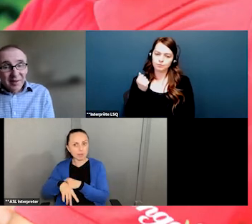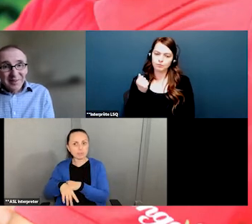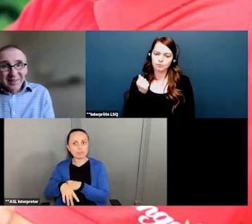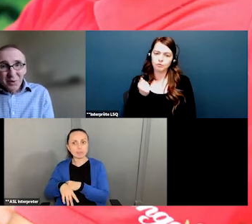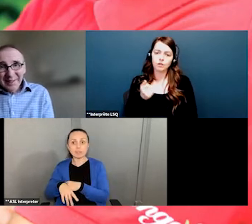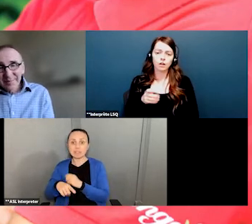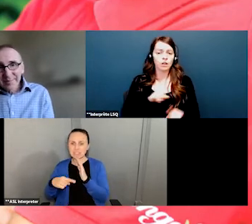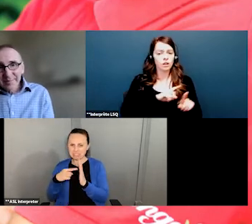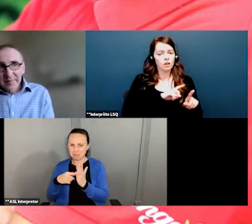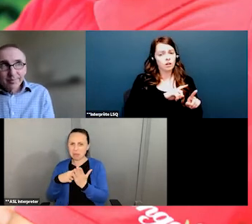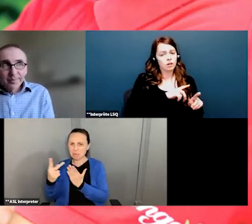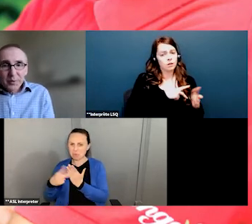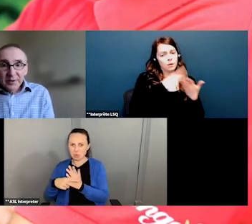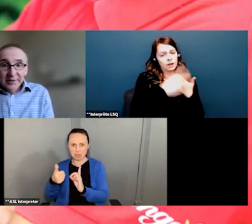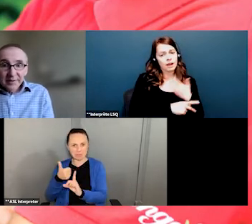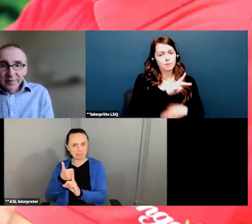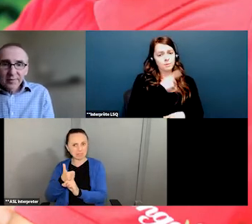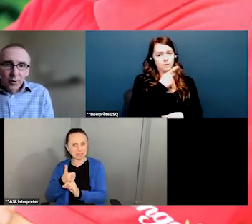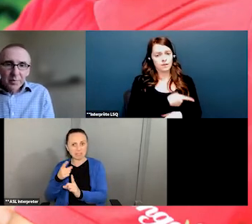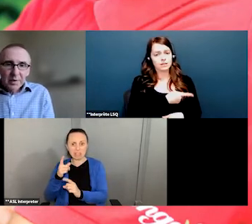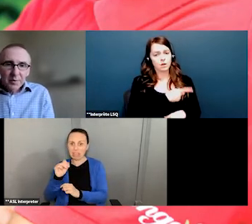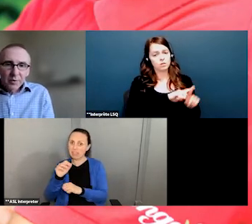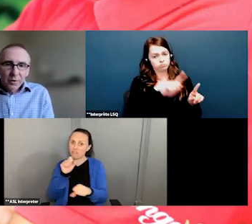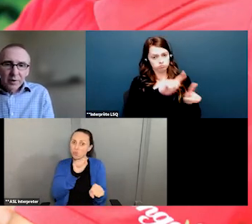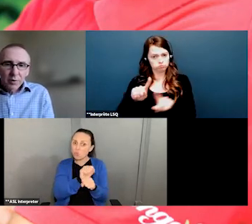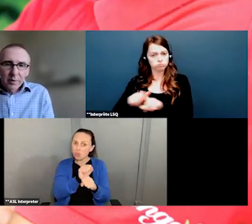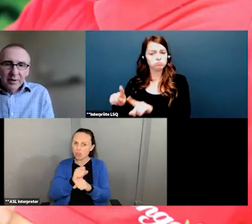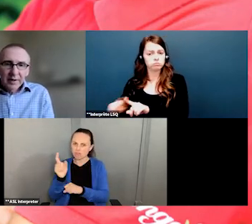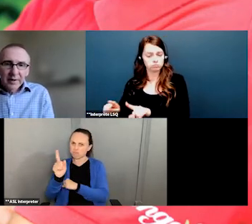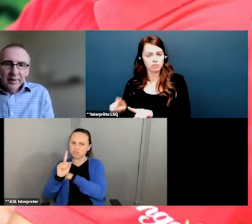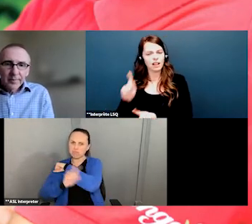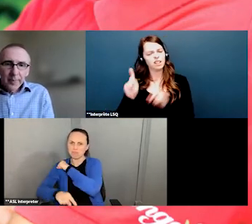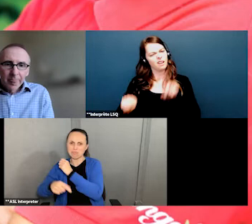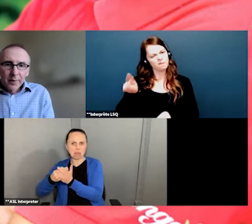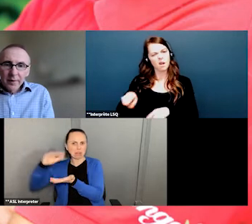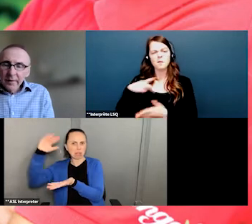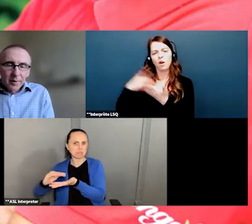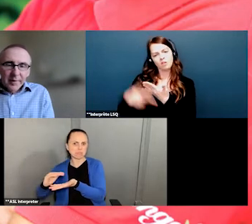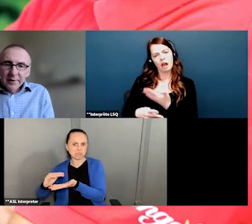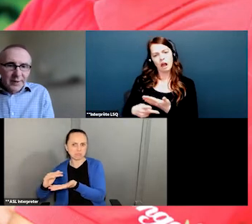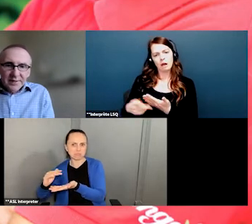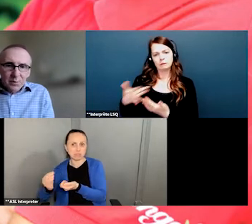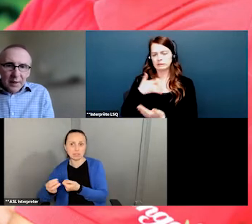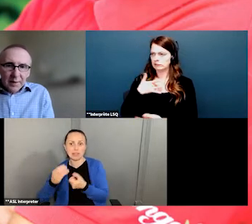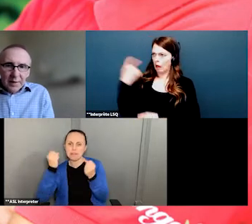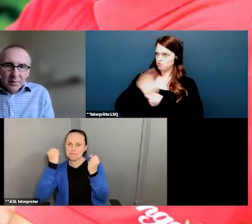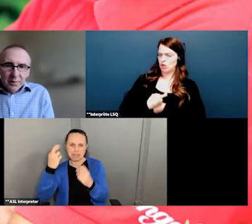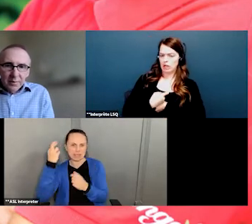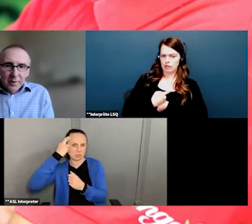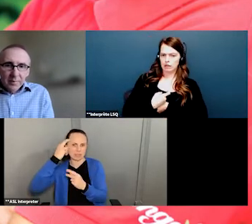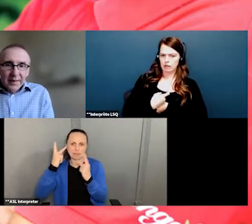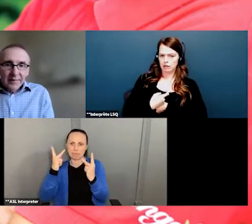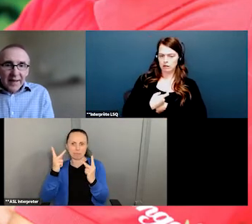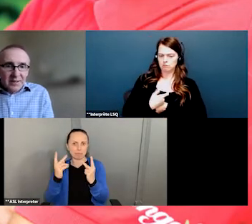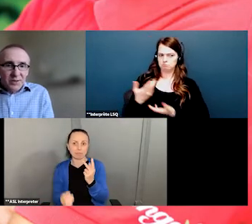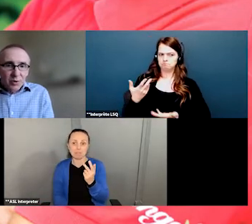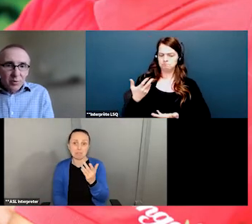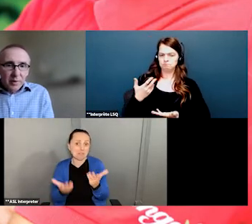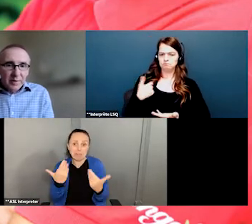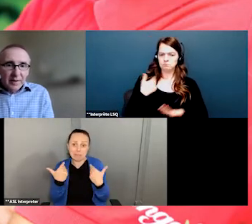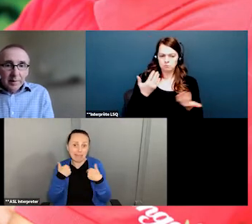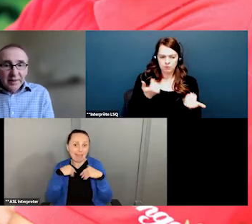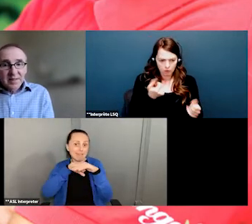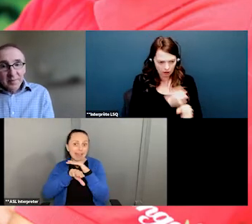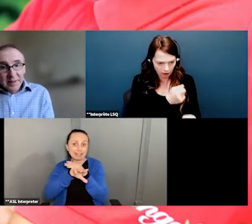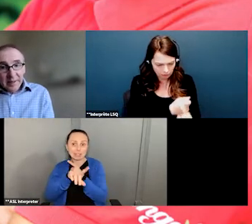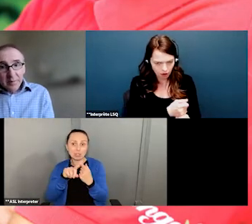be often quite punitive for people who earn employment income. There are many reasons why people may have access to